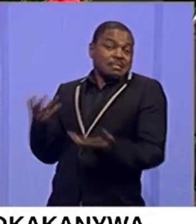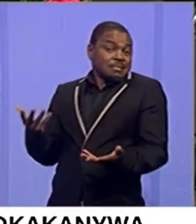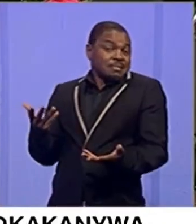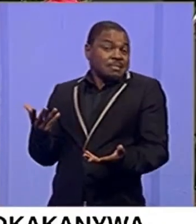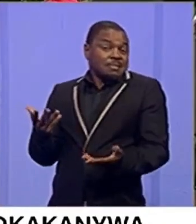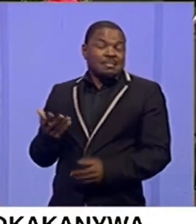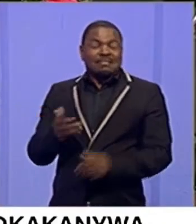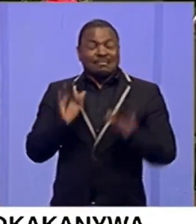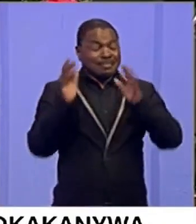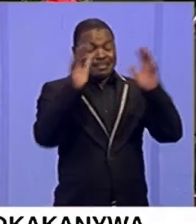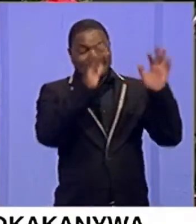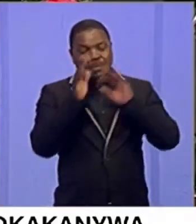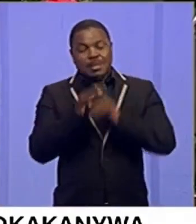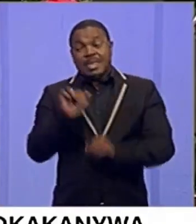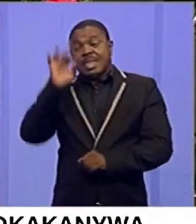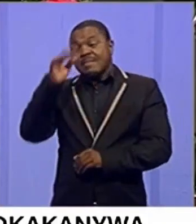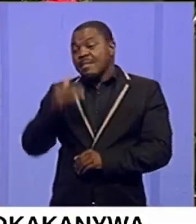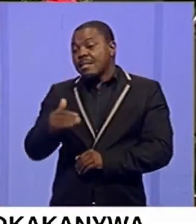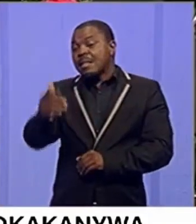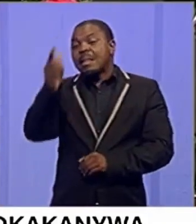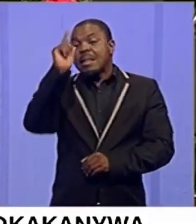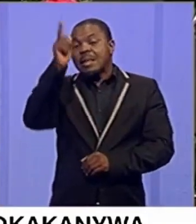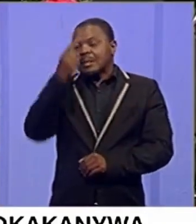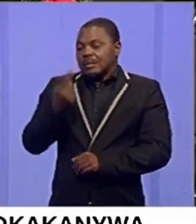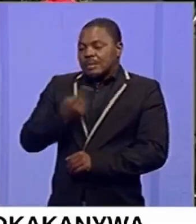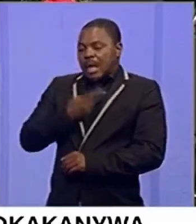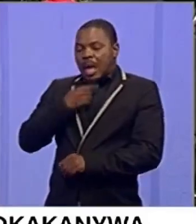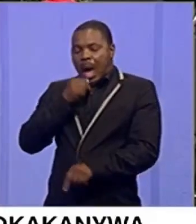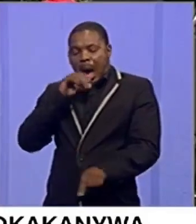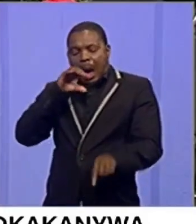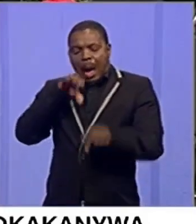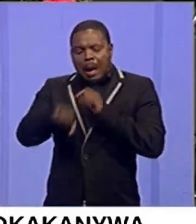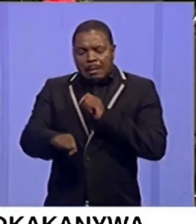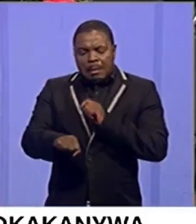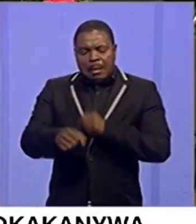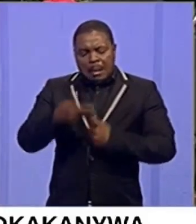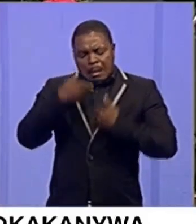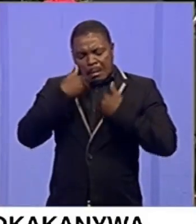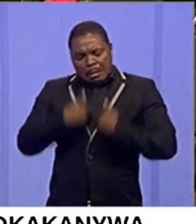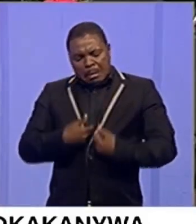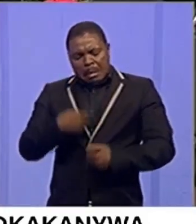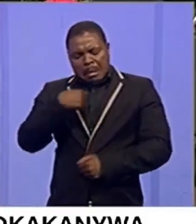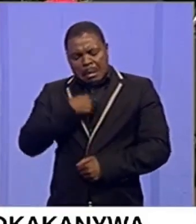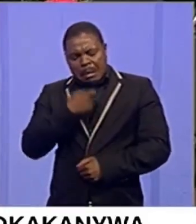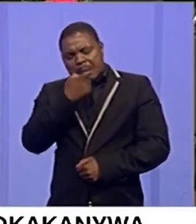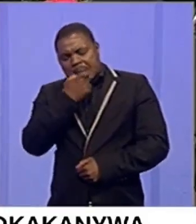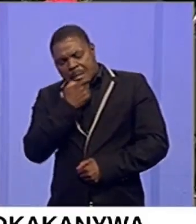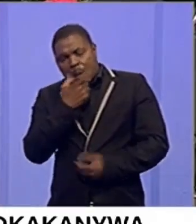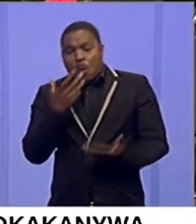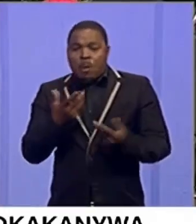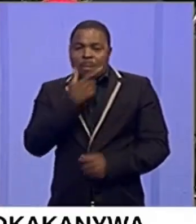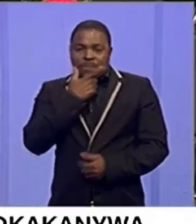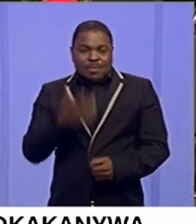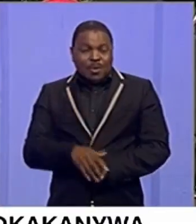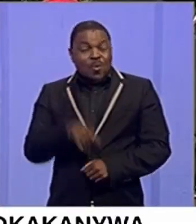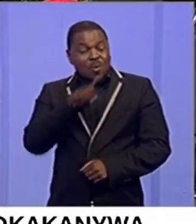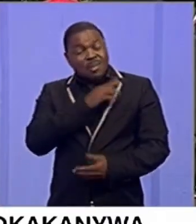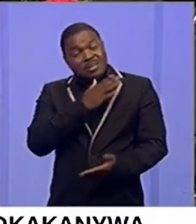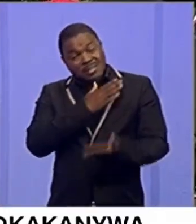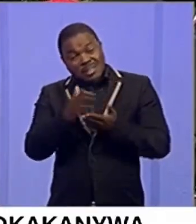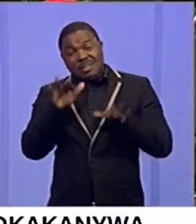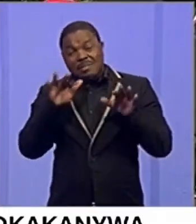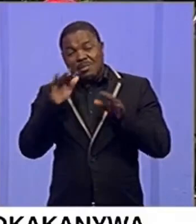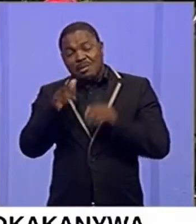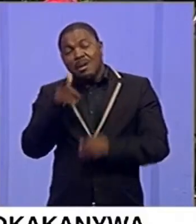What if Museveni is going to discover that much later? Because there are people who discover that